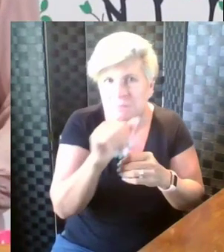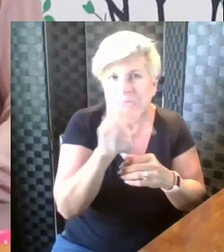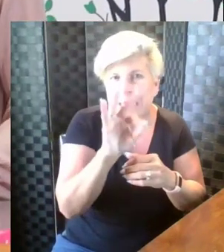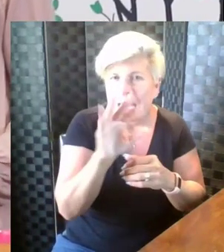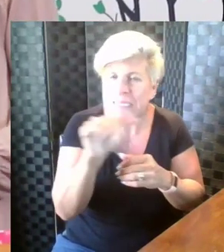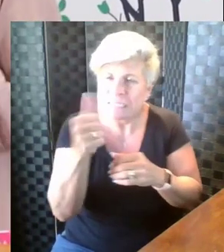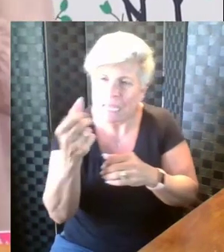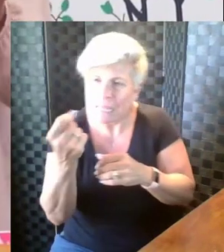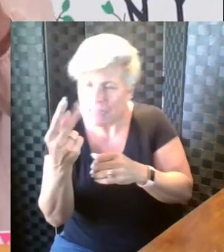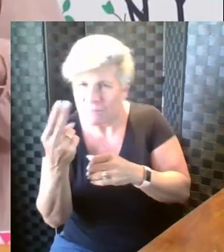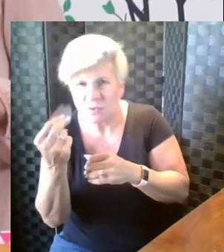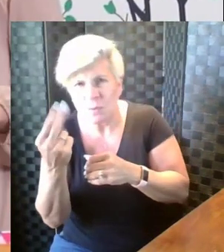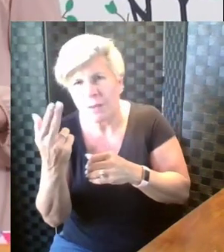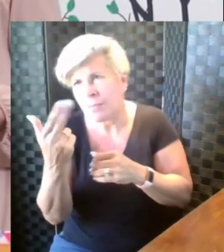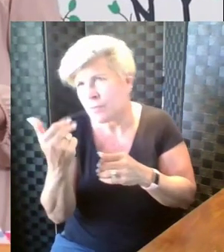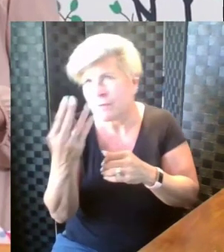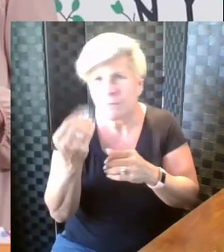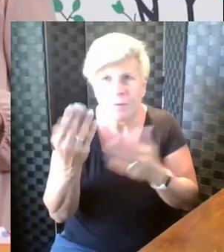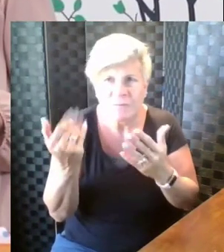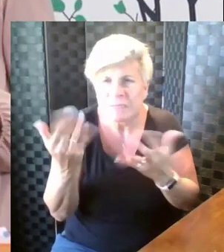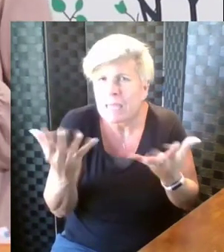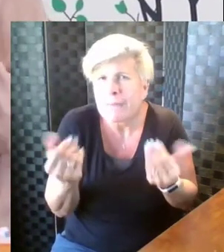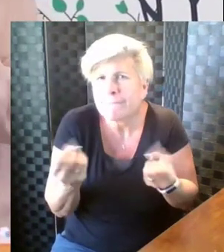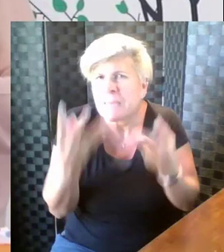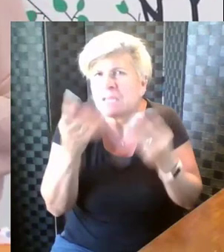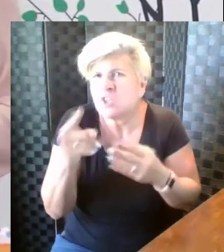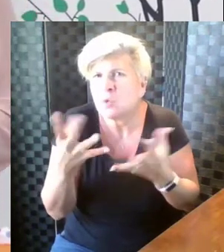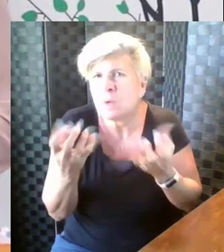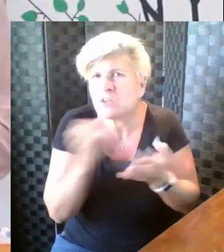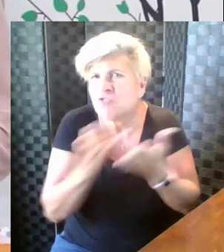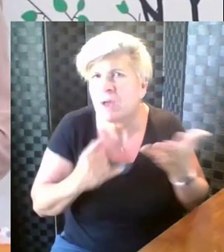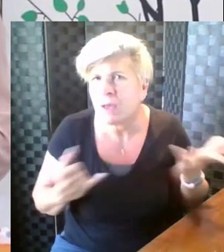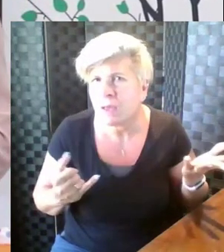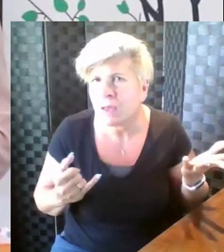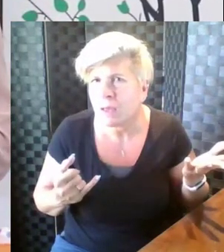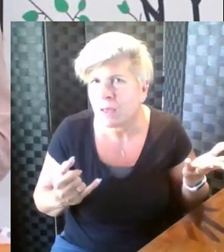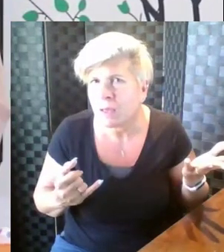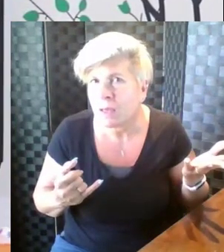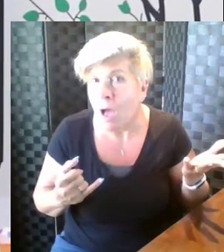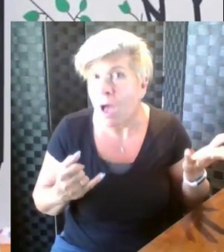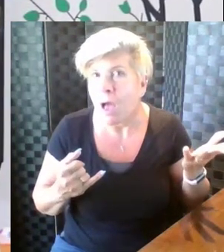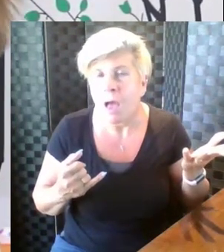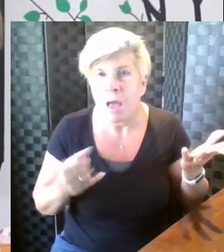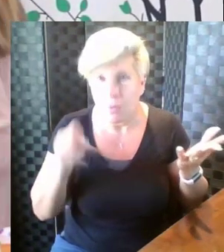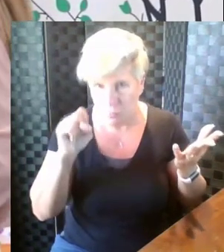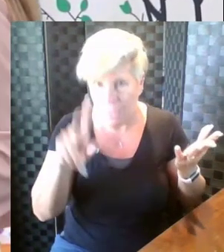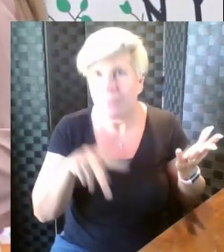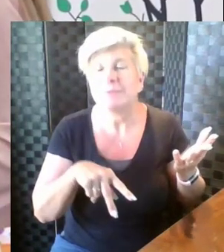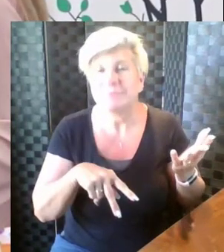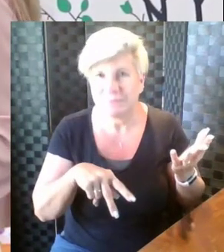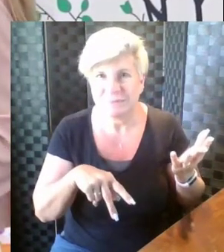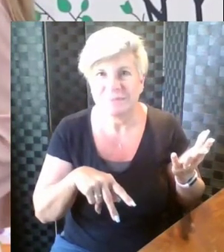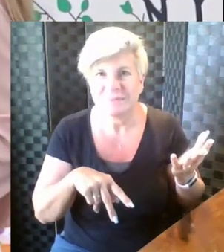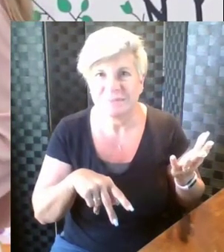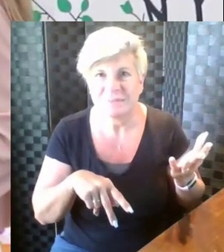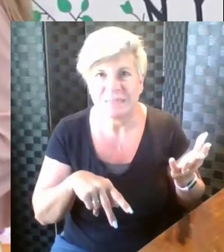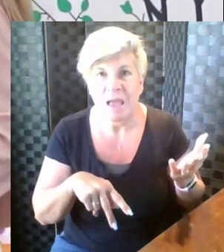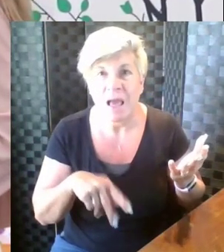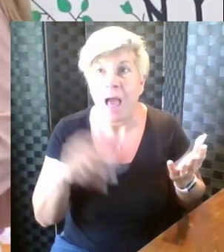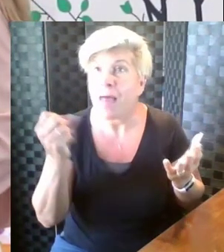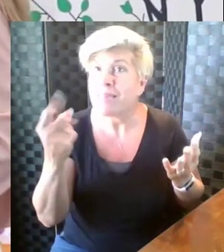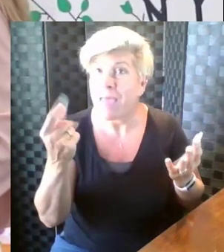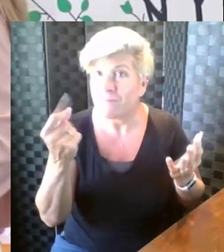stop at 20. So you can pick any number you want. Just yell it out. Oh, that was a good one. Okay. I heard someone